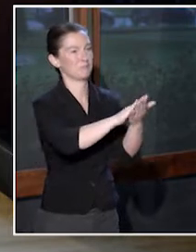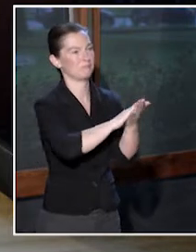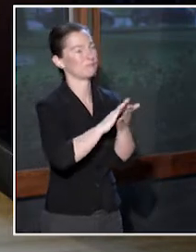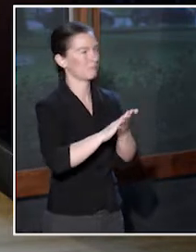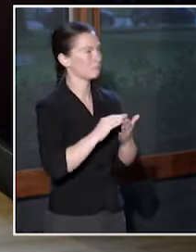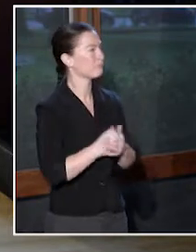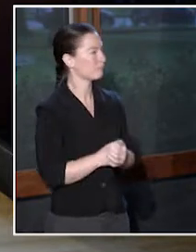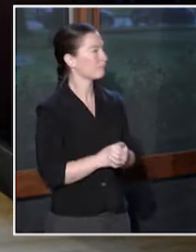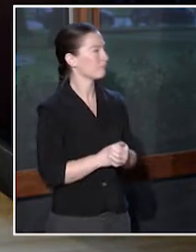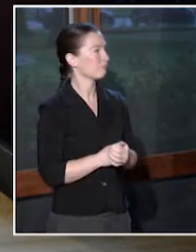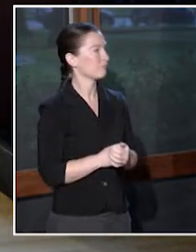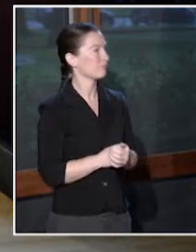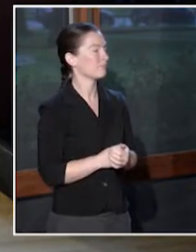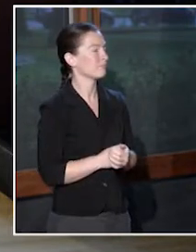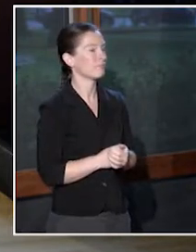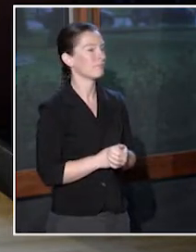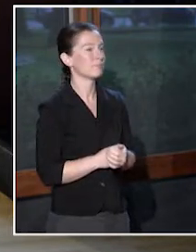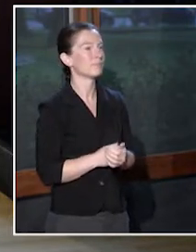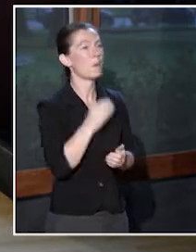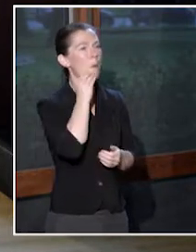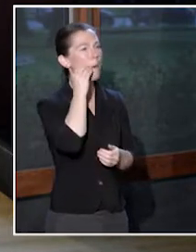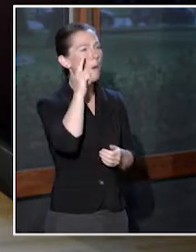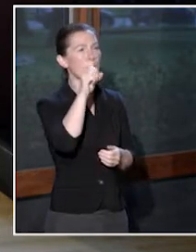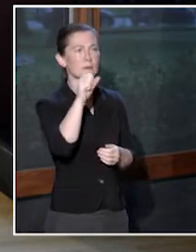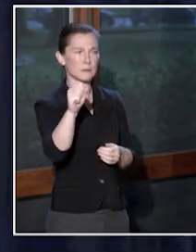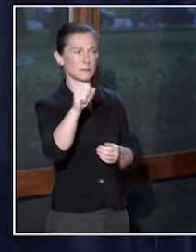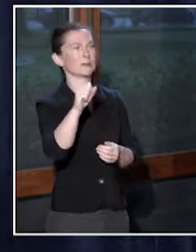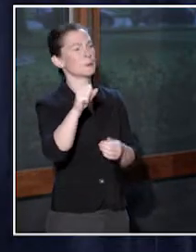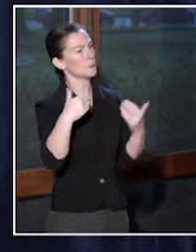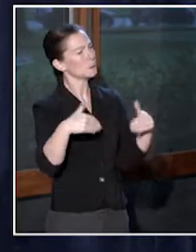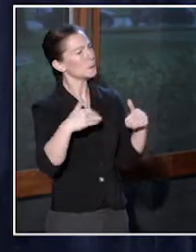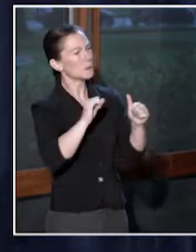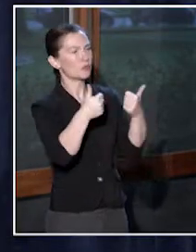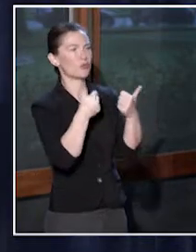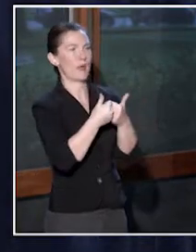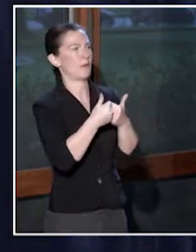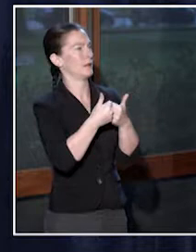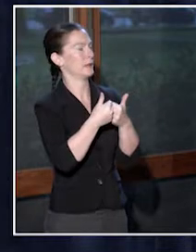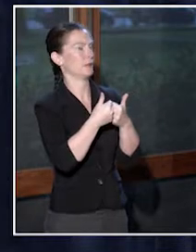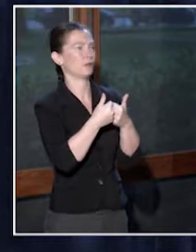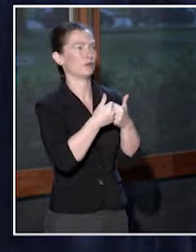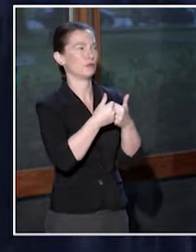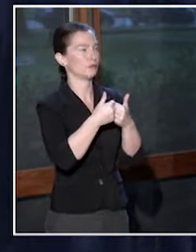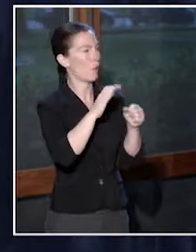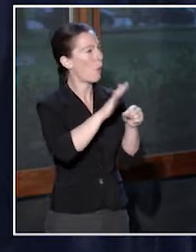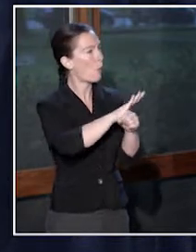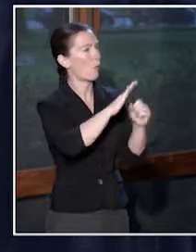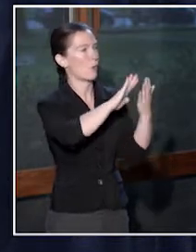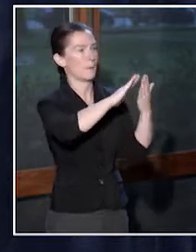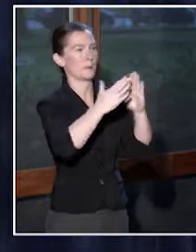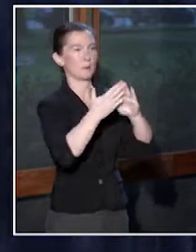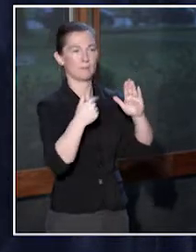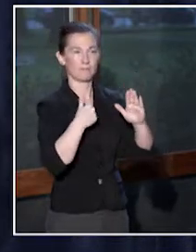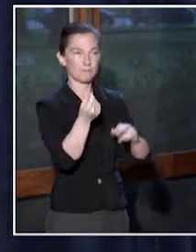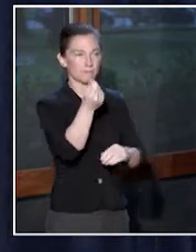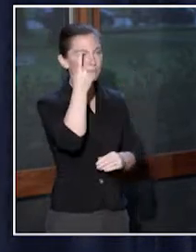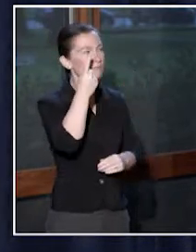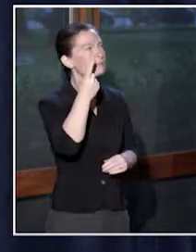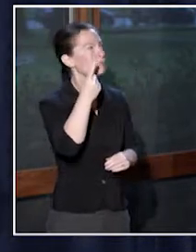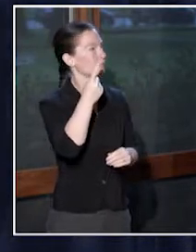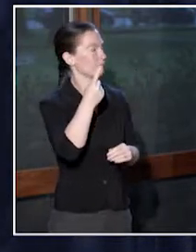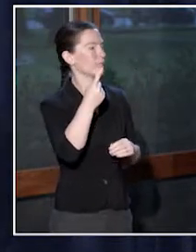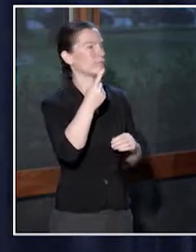that homelessness is a challenge for our entire community. I get it. I hear the public. I get the